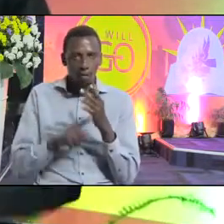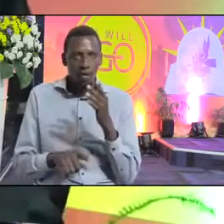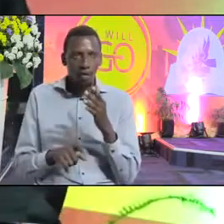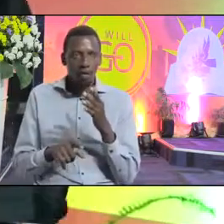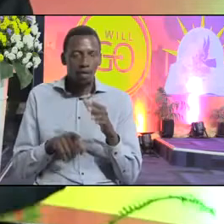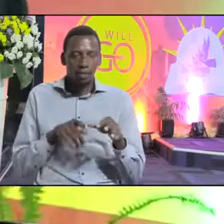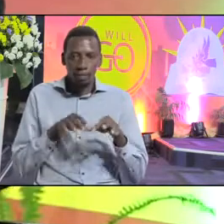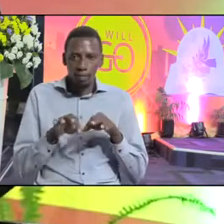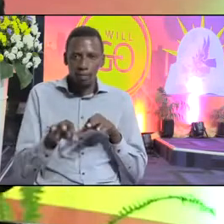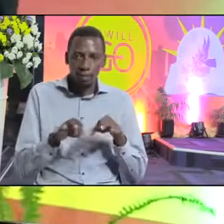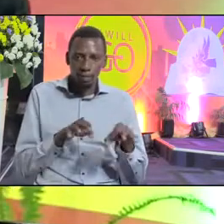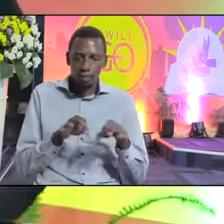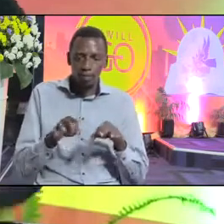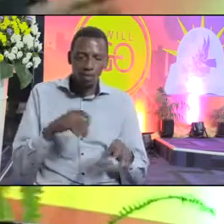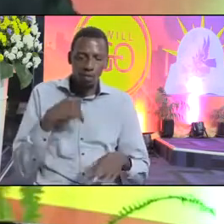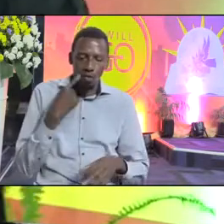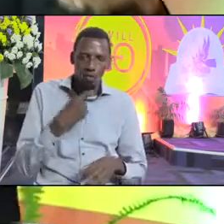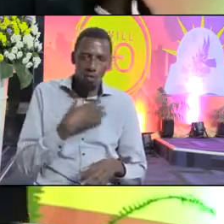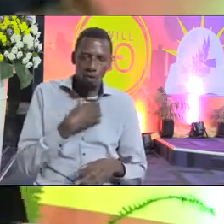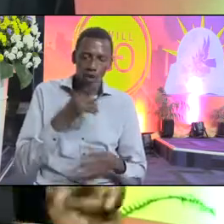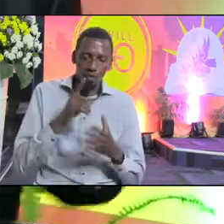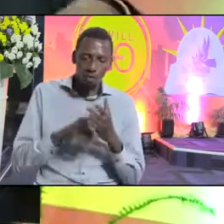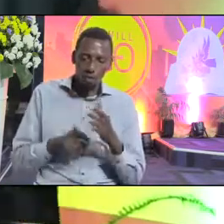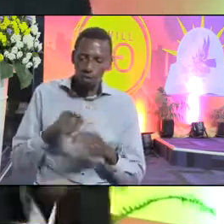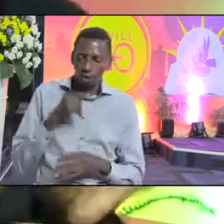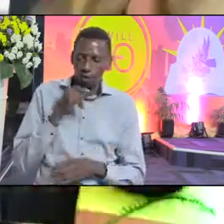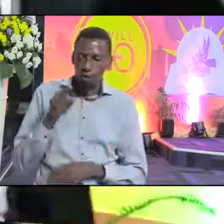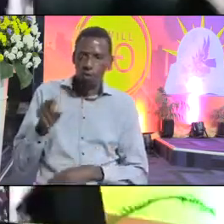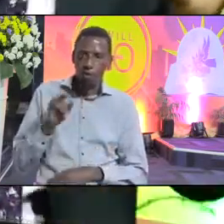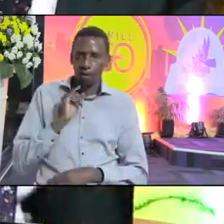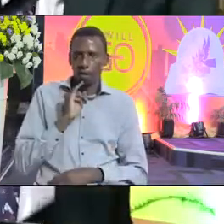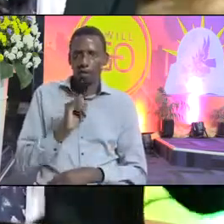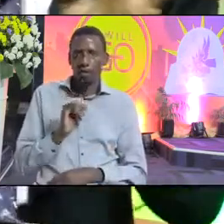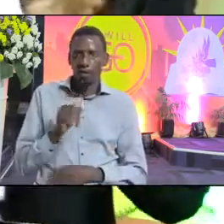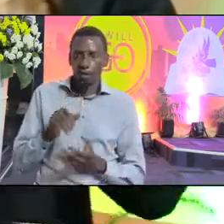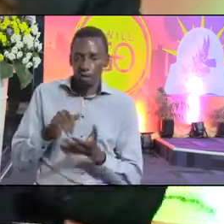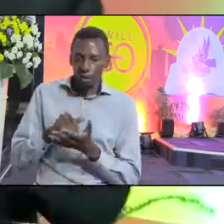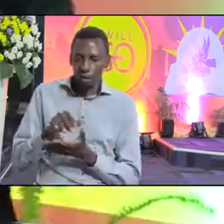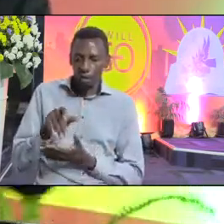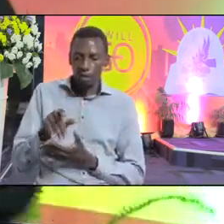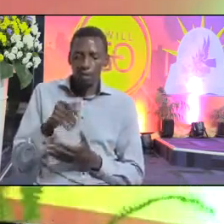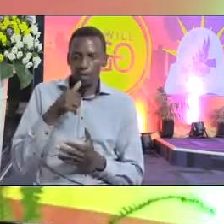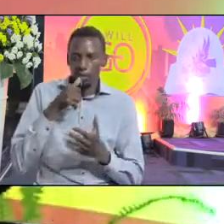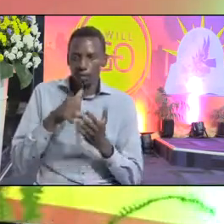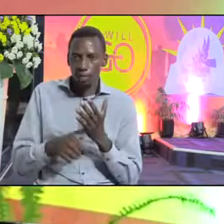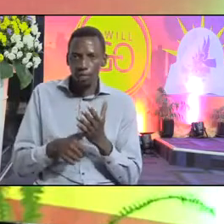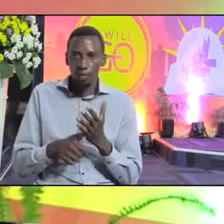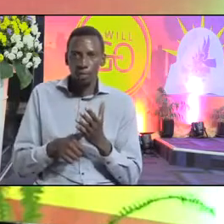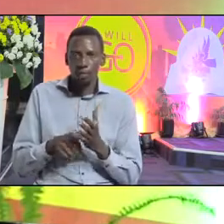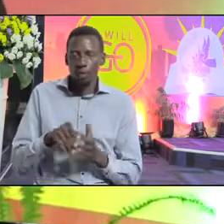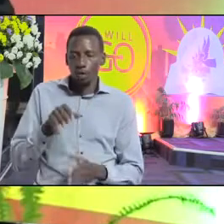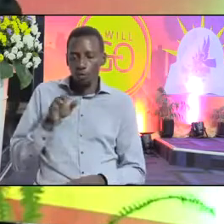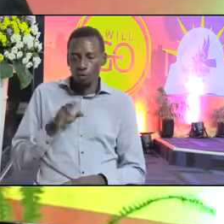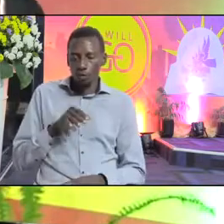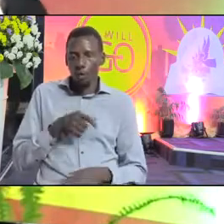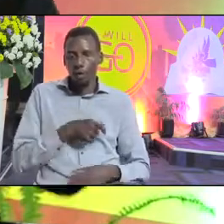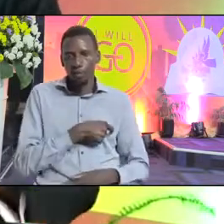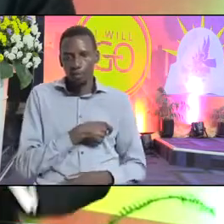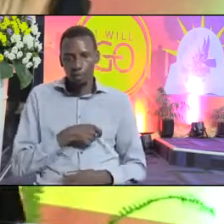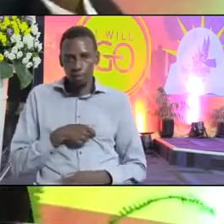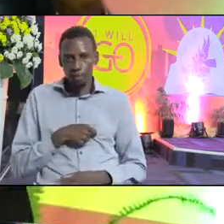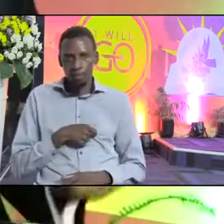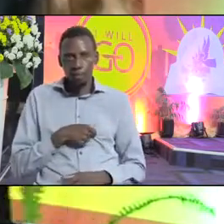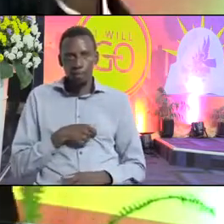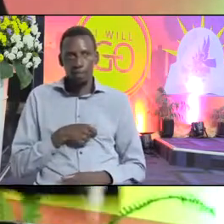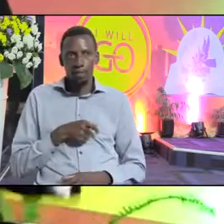of defining who and what he is. After all, he's sending this letter by a female deacon. And